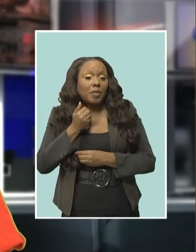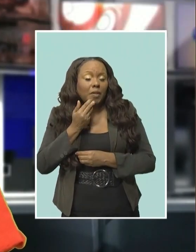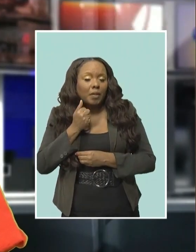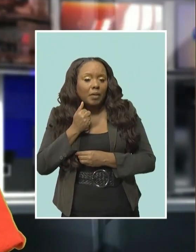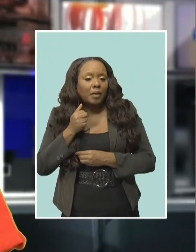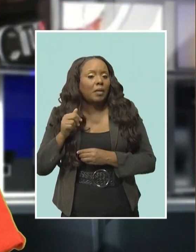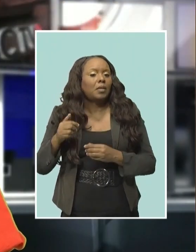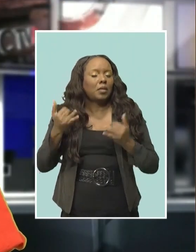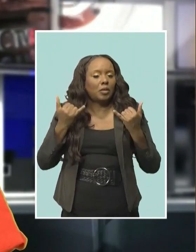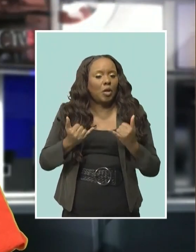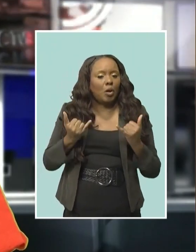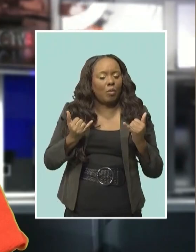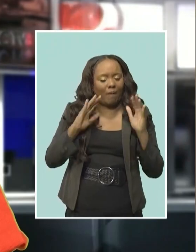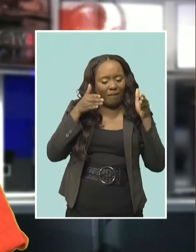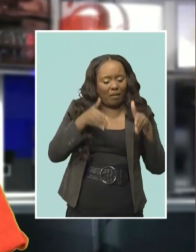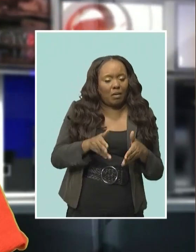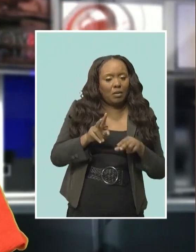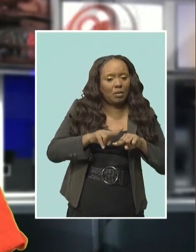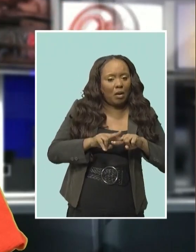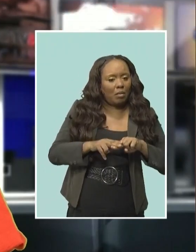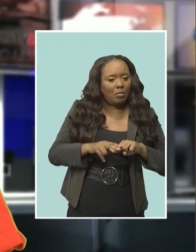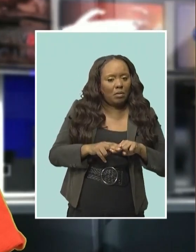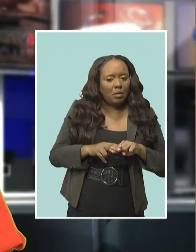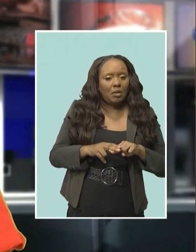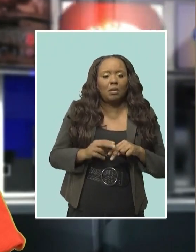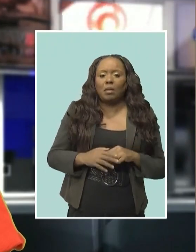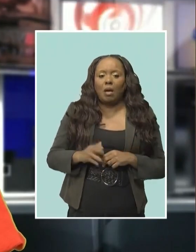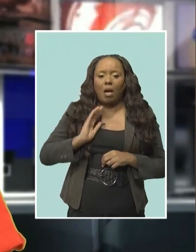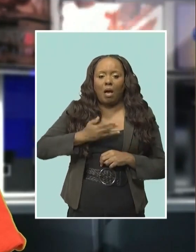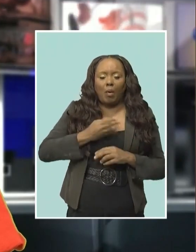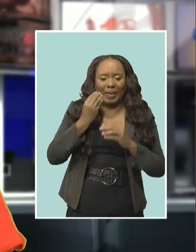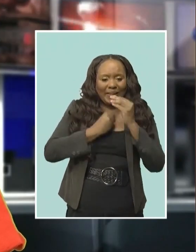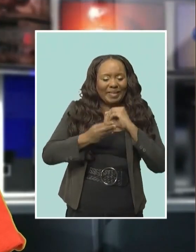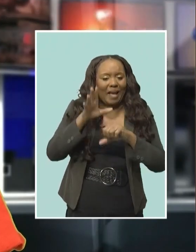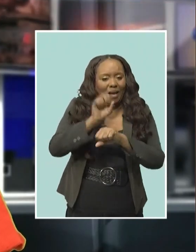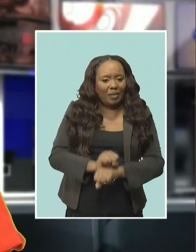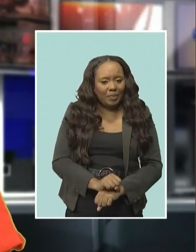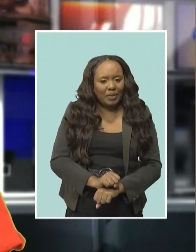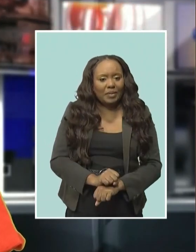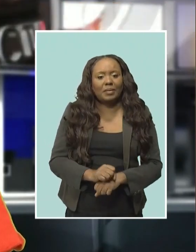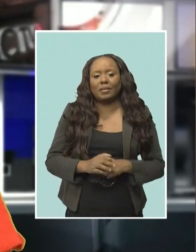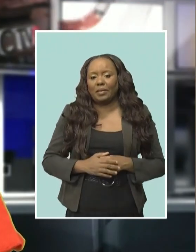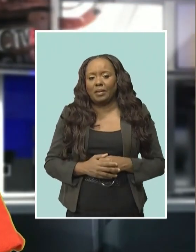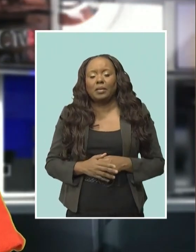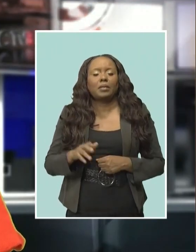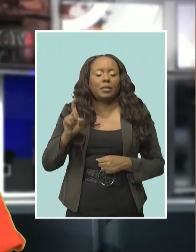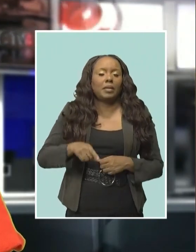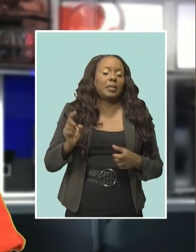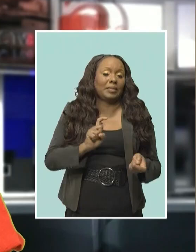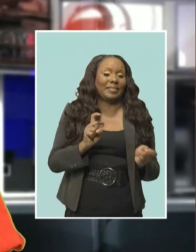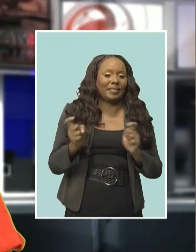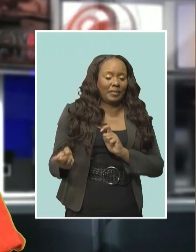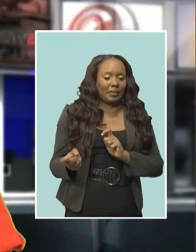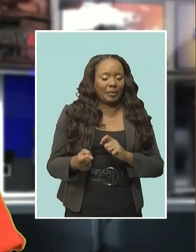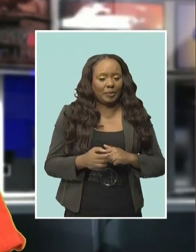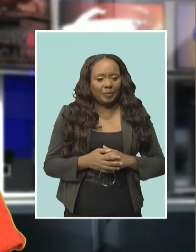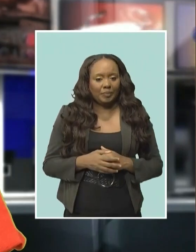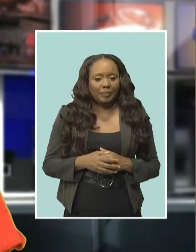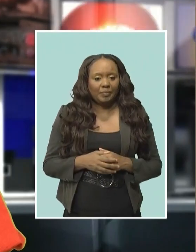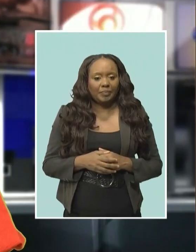take, Ms. Motley suggested that Barbadians' eating habits, particularly as it relates to diets of the past, must now be